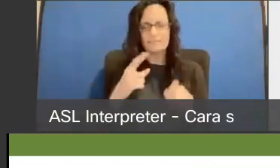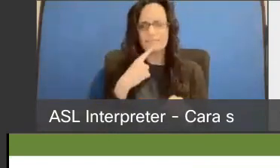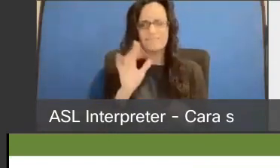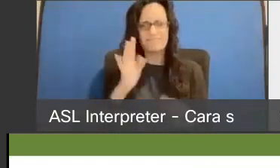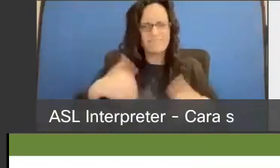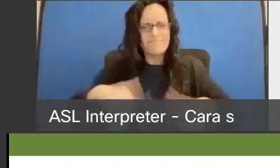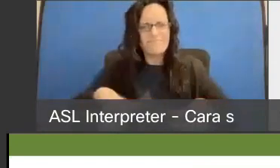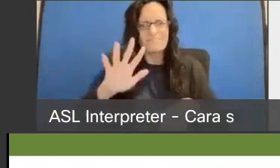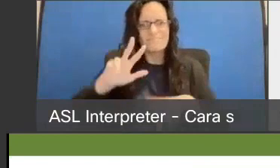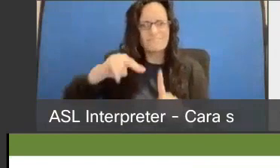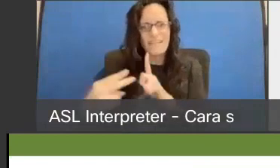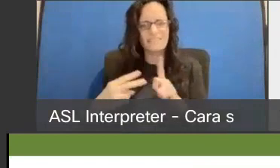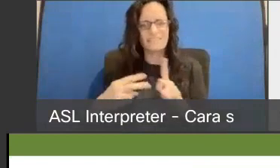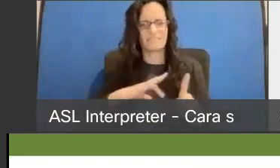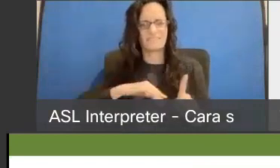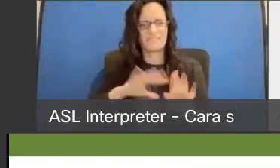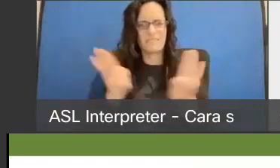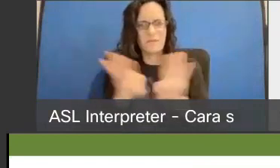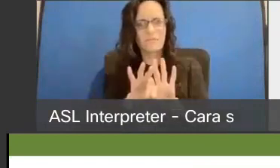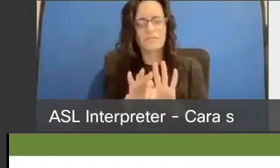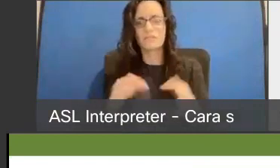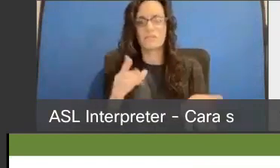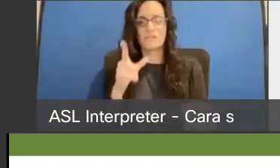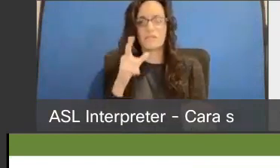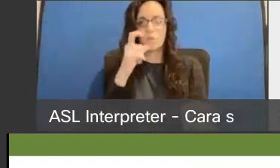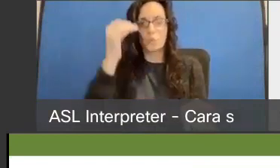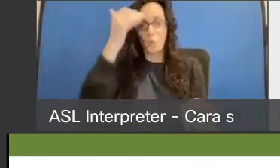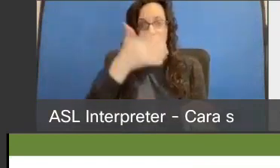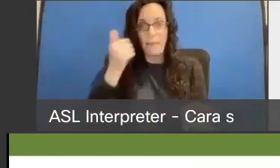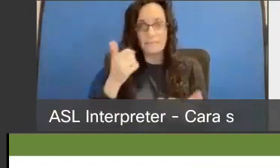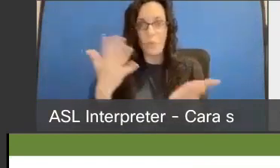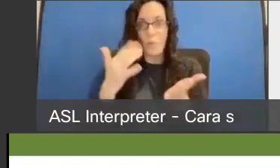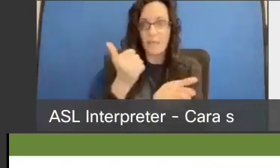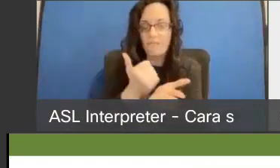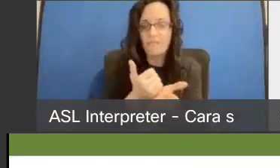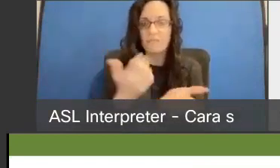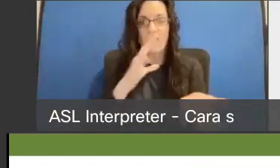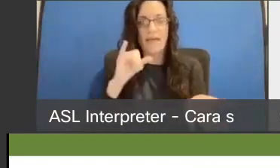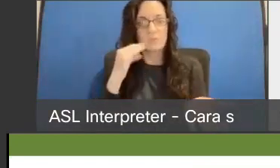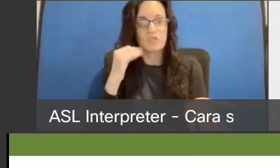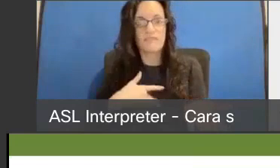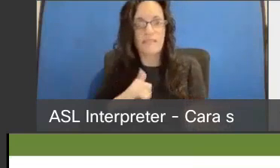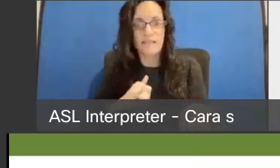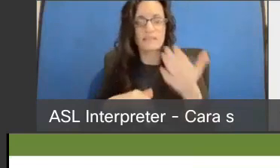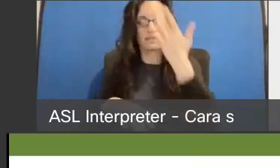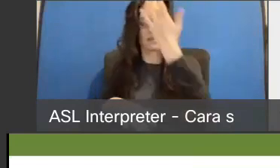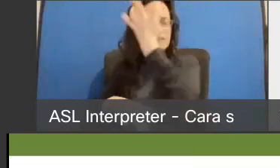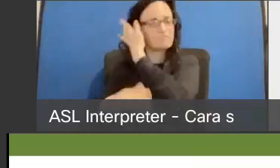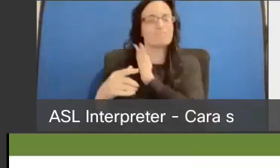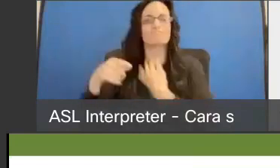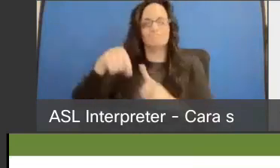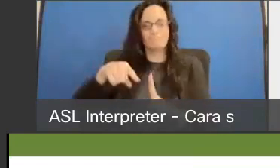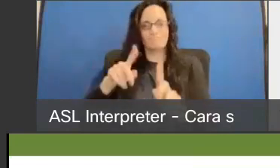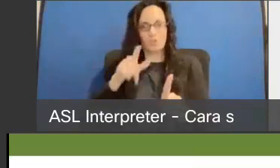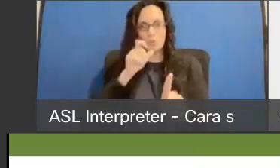when you get down to when you think about it, who knows best what's going to be helpful, what it's like, than someone who's been there, right?